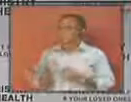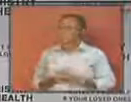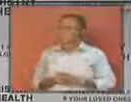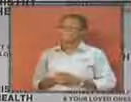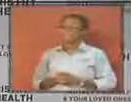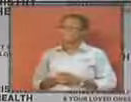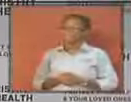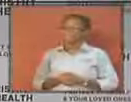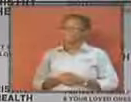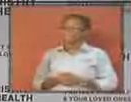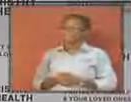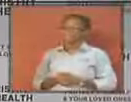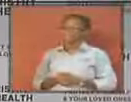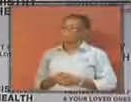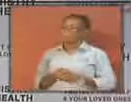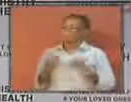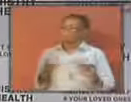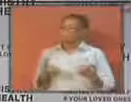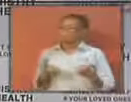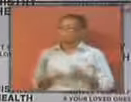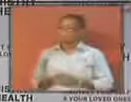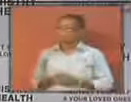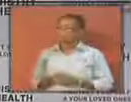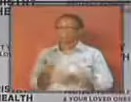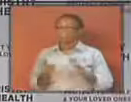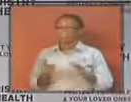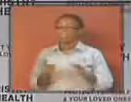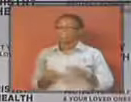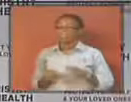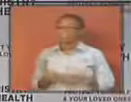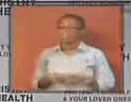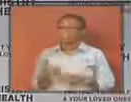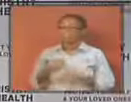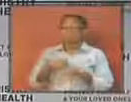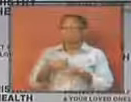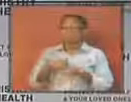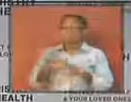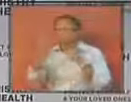that person's information to us offline, we can arrange for that person to be sorted out.